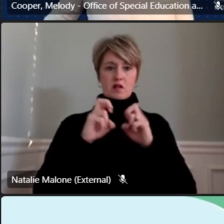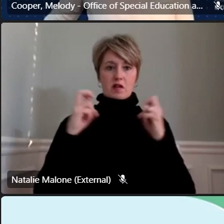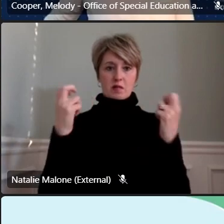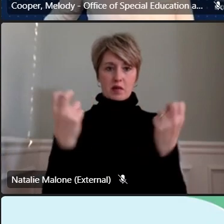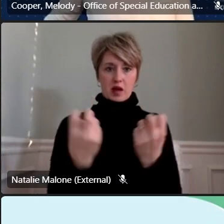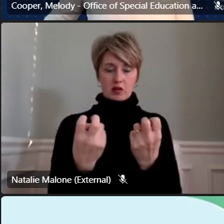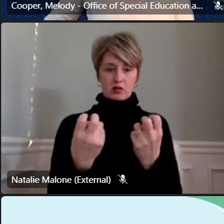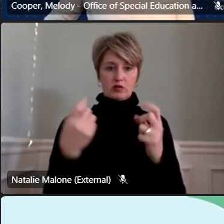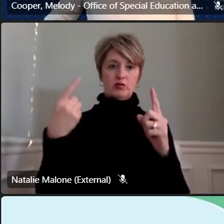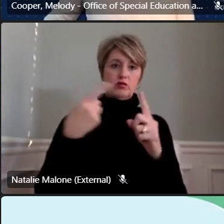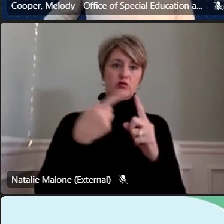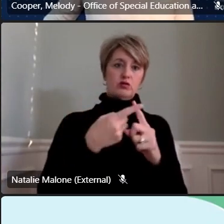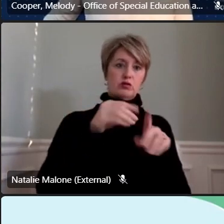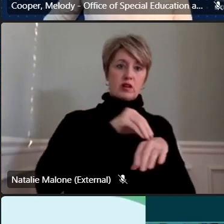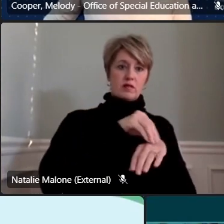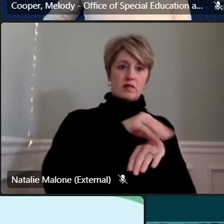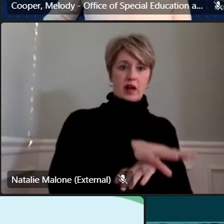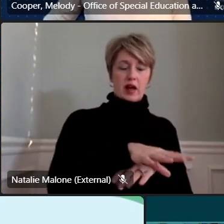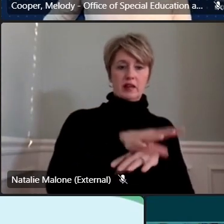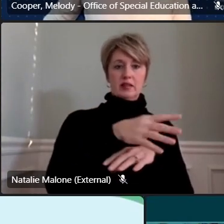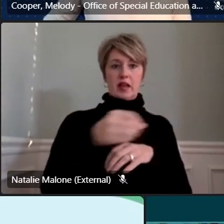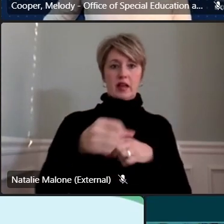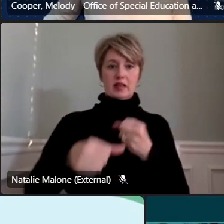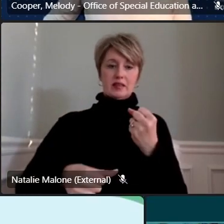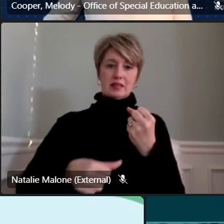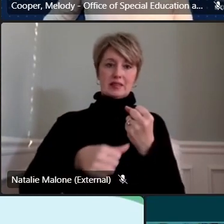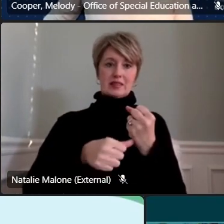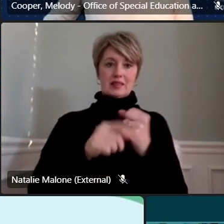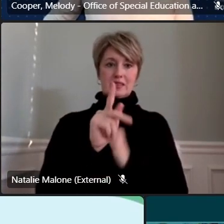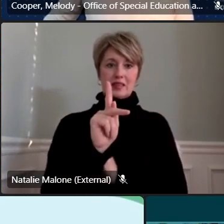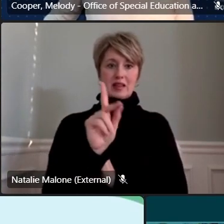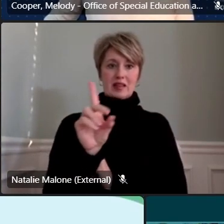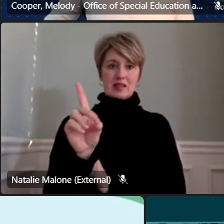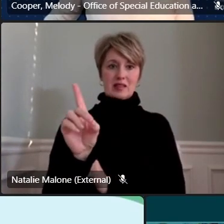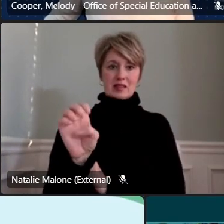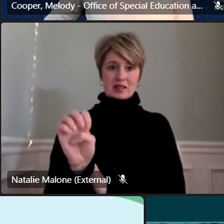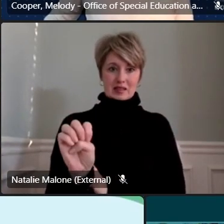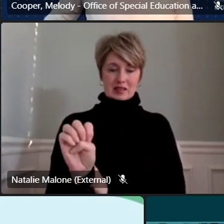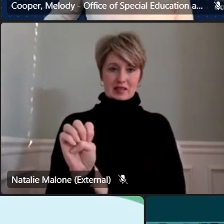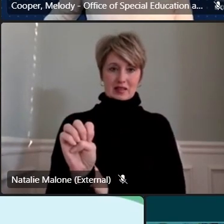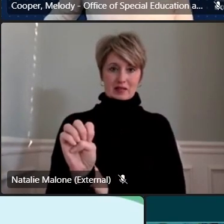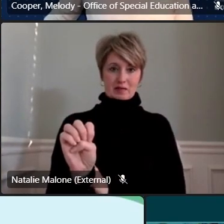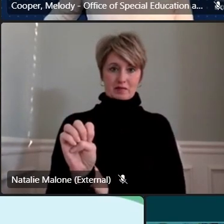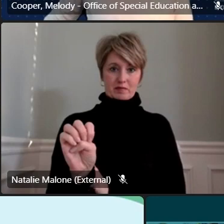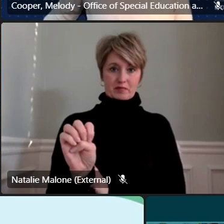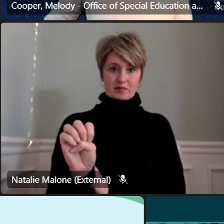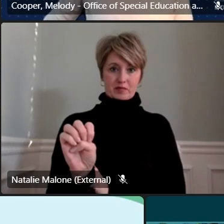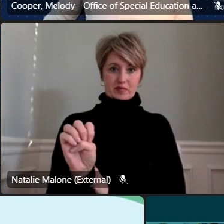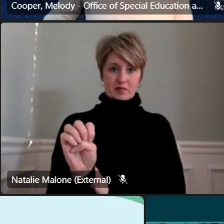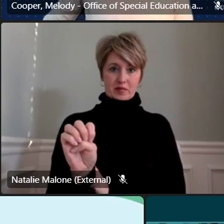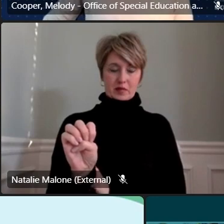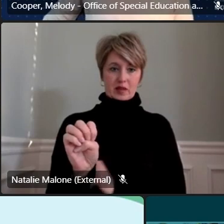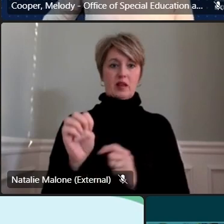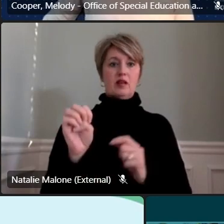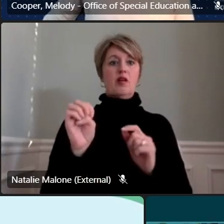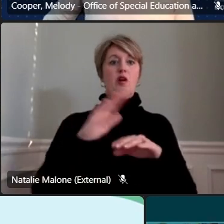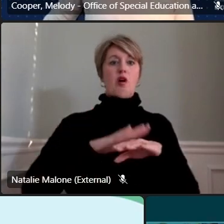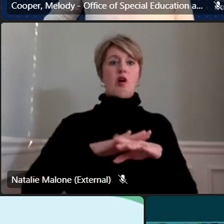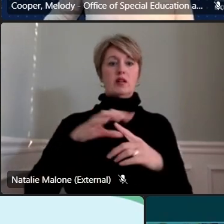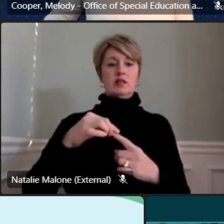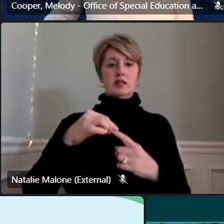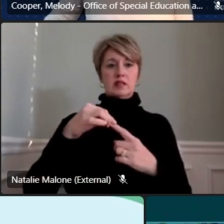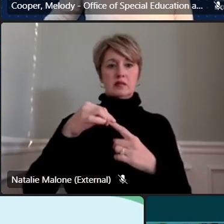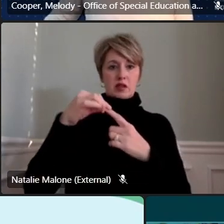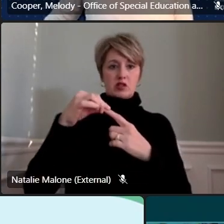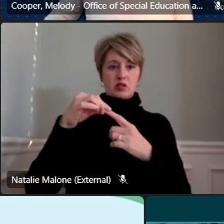advise and assist the Kentucky Department of Education, KDE, on special education